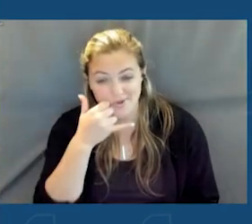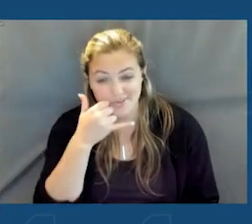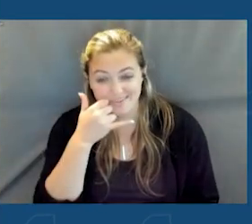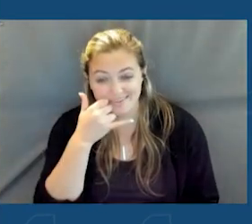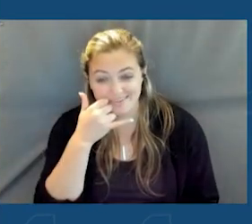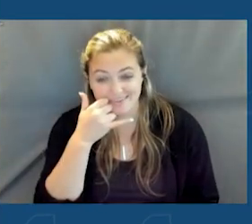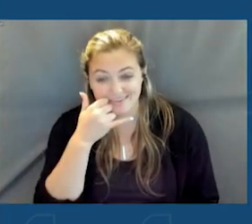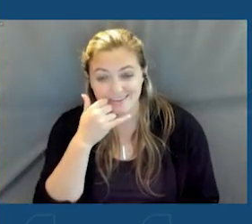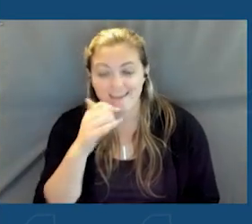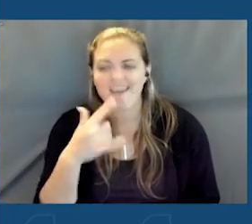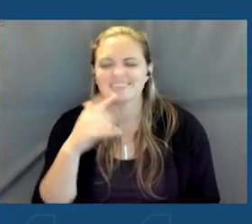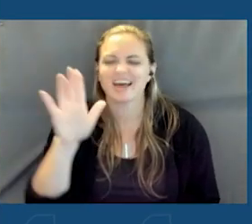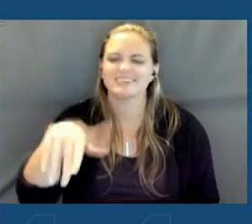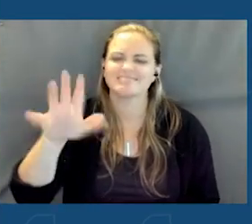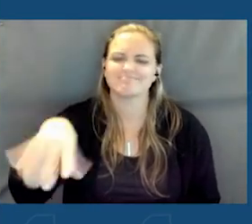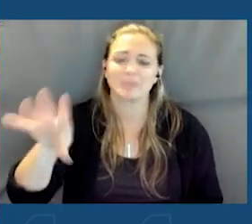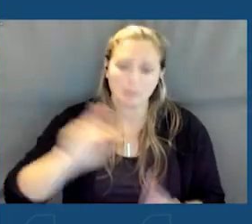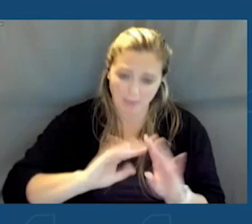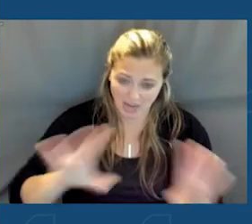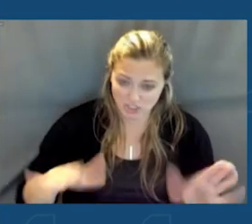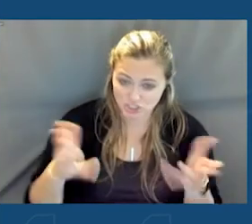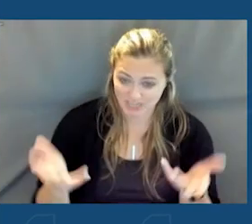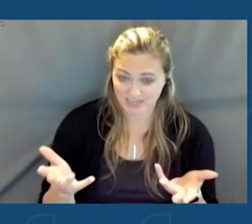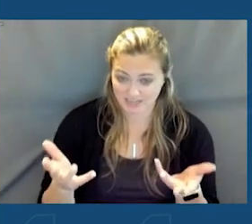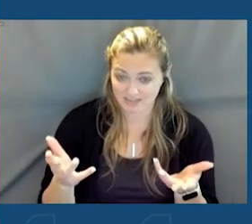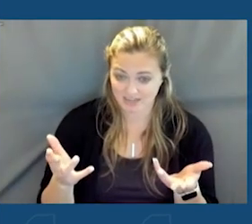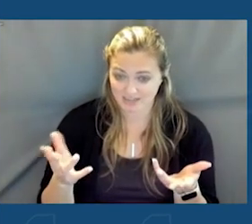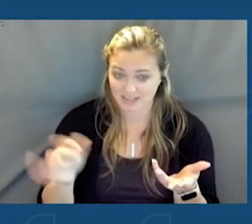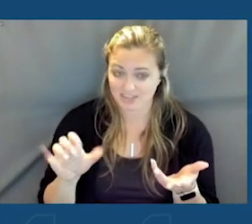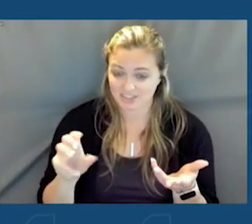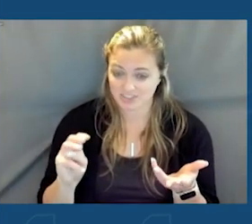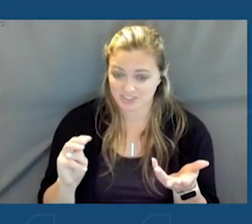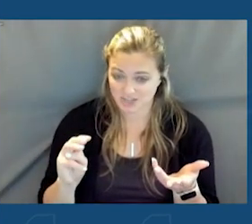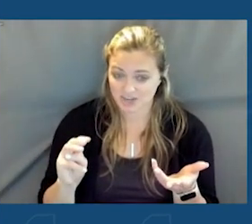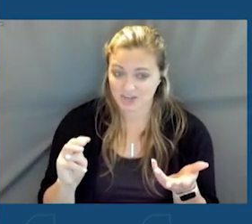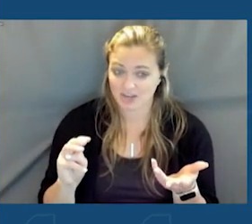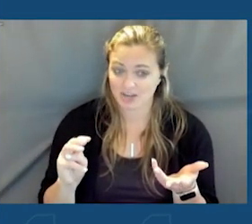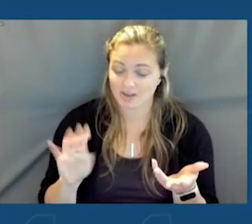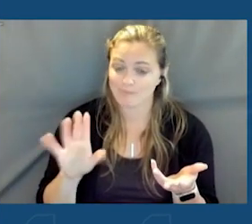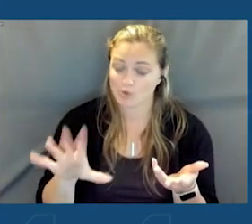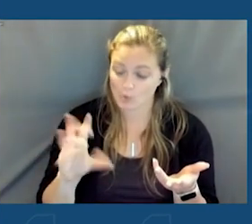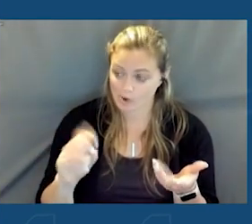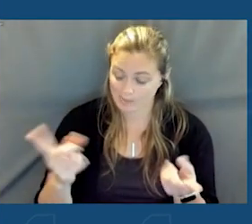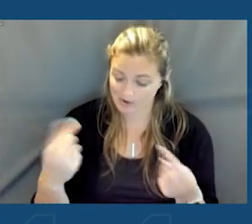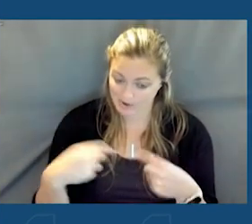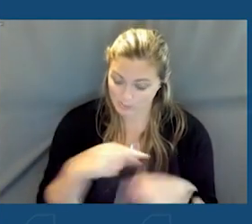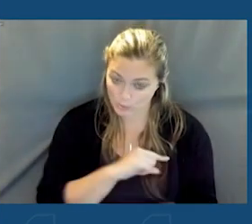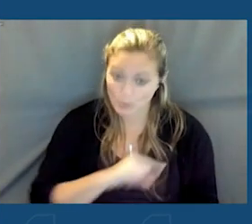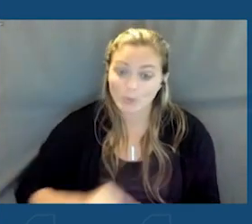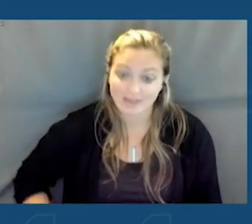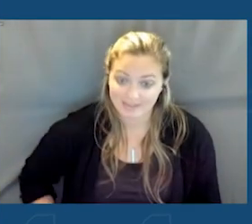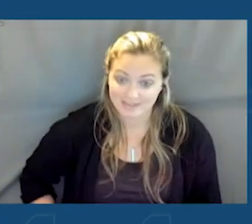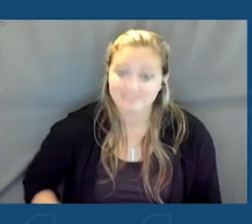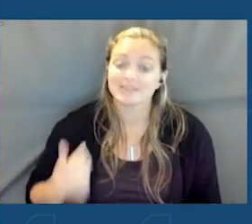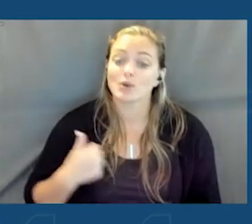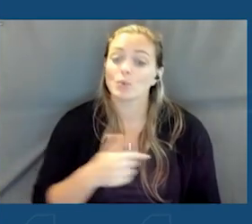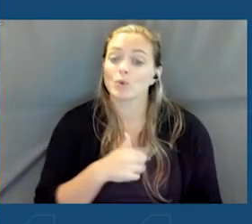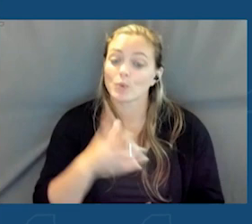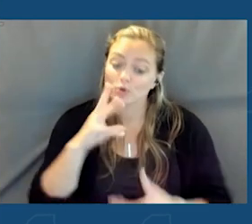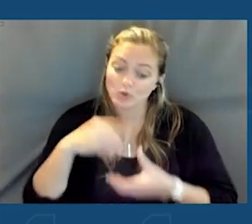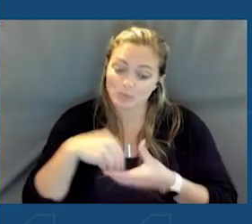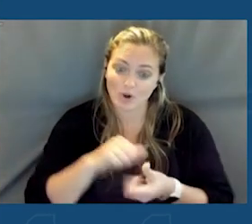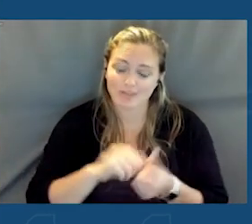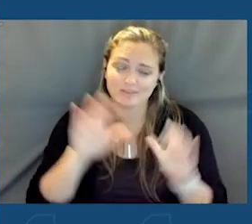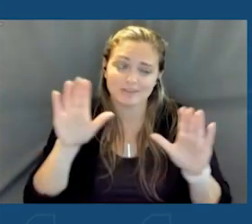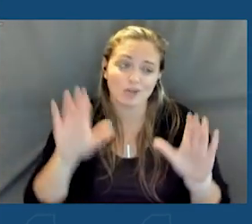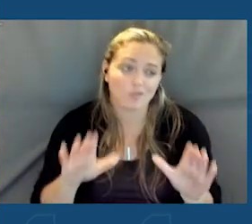say, Magic, Jim, get your company to Queens, and we want you to be a part of this